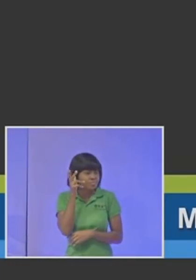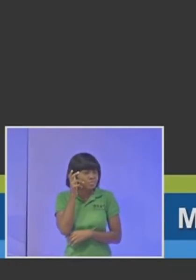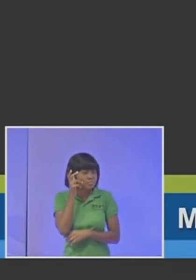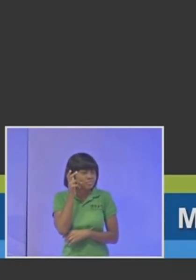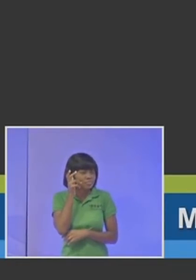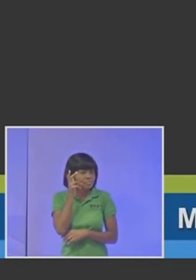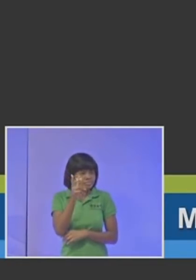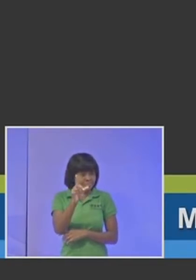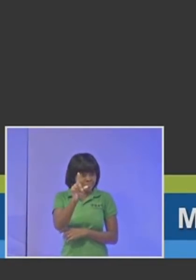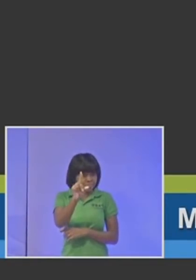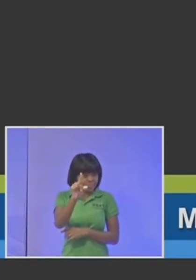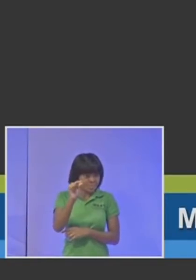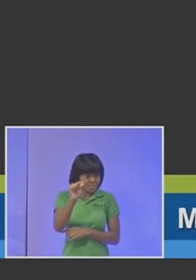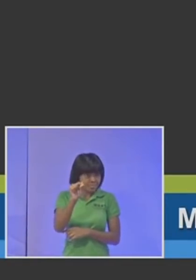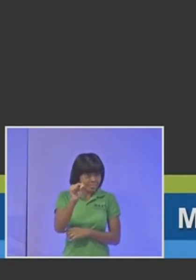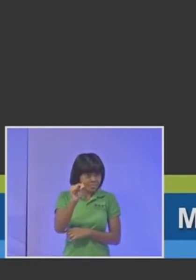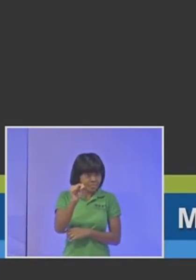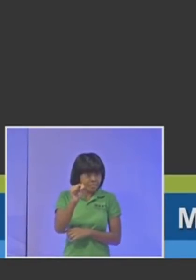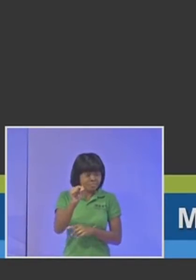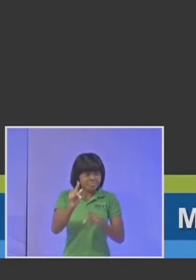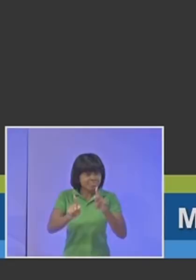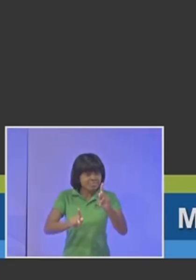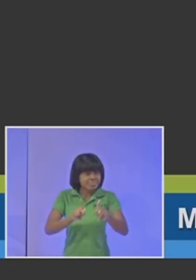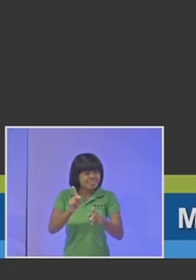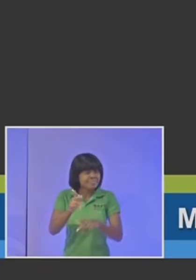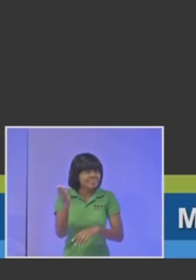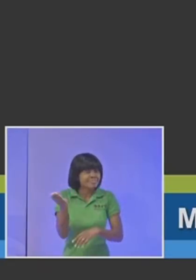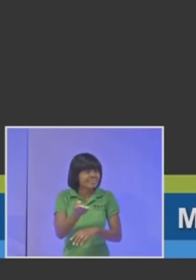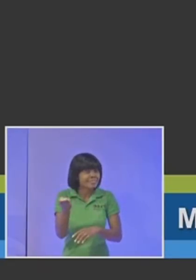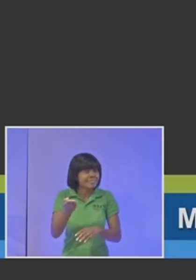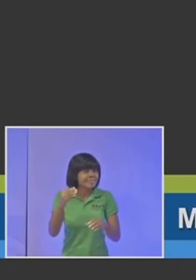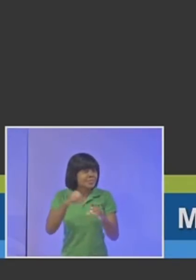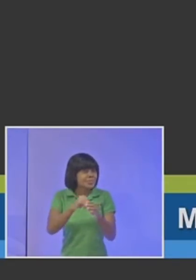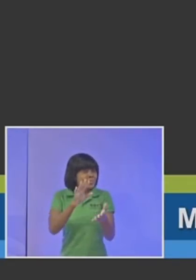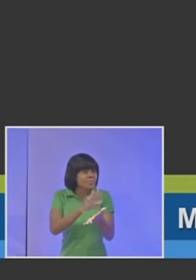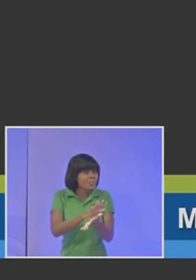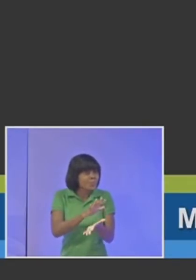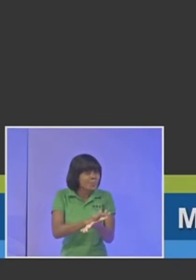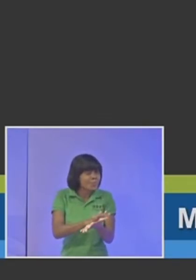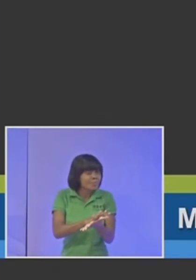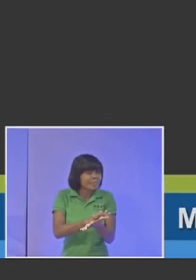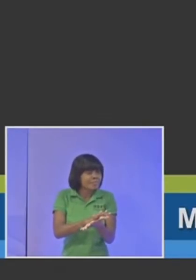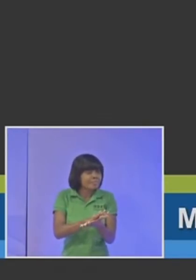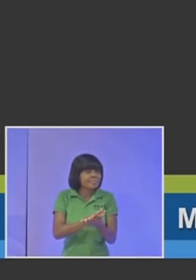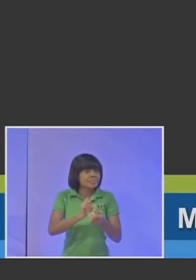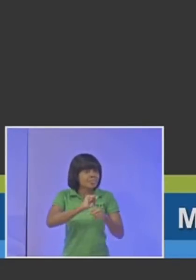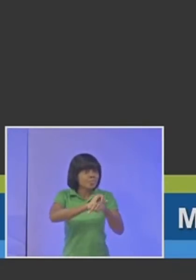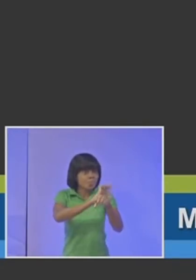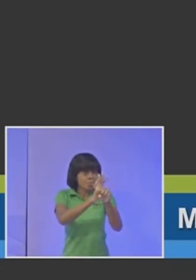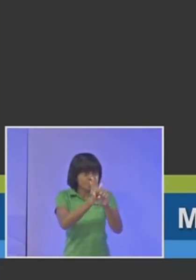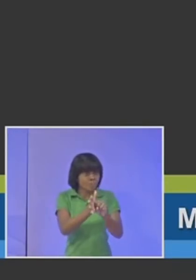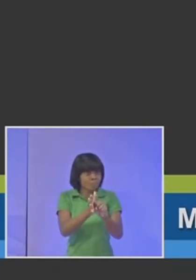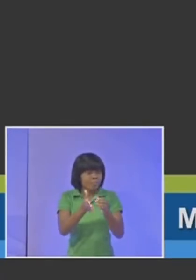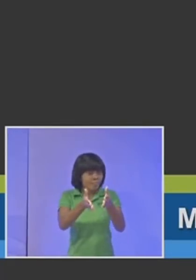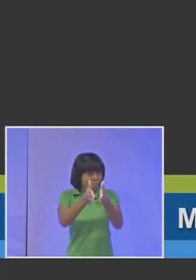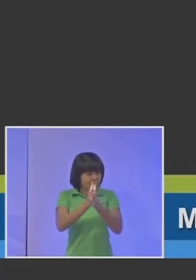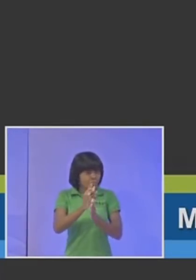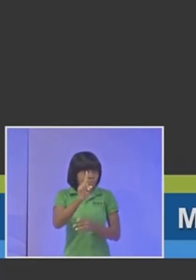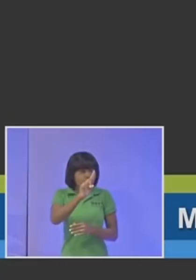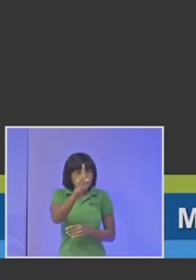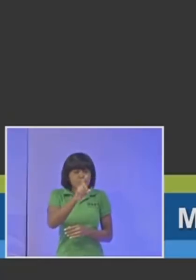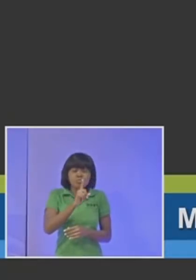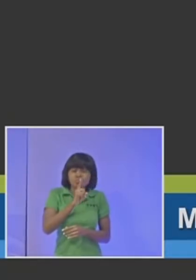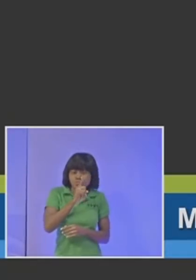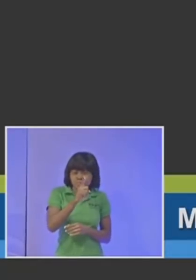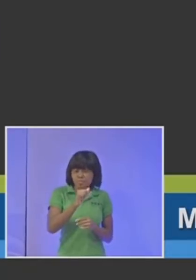in the last year, and these were COVID-related deaths? And on the basis of that, how safe is it exactly to look to